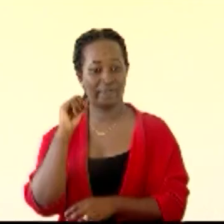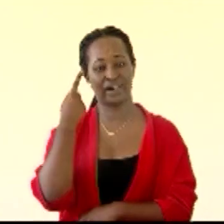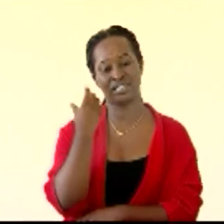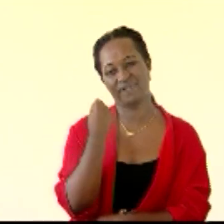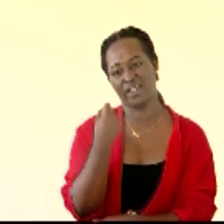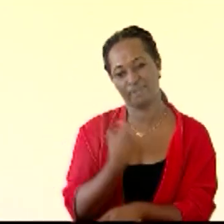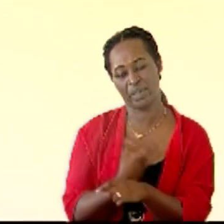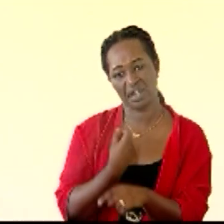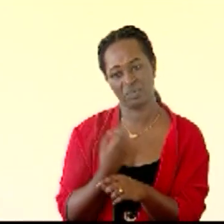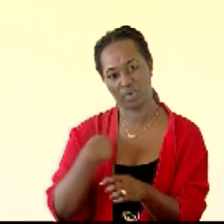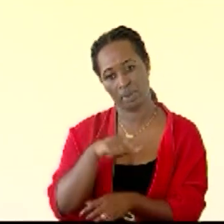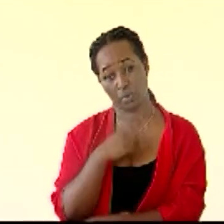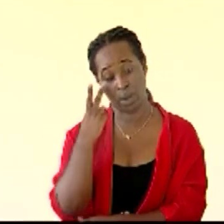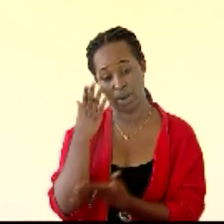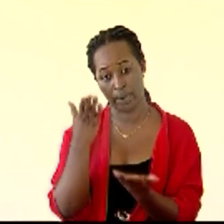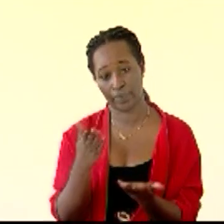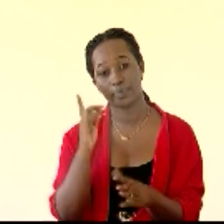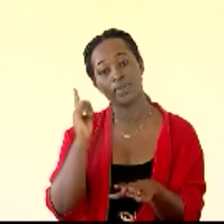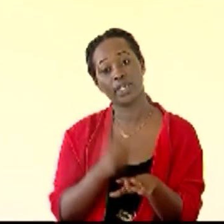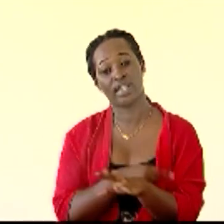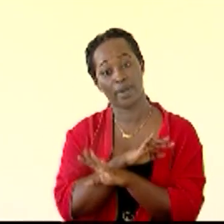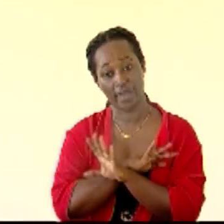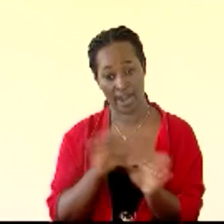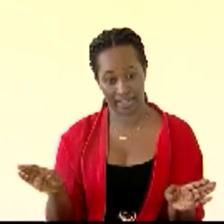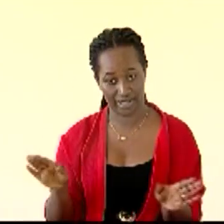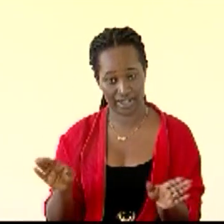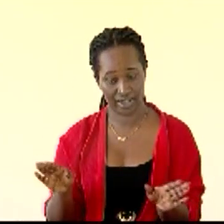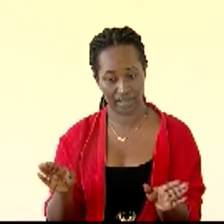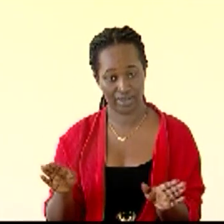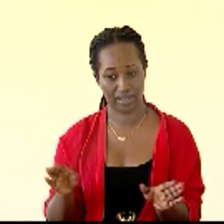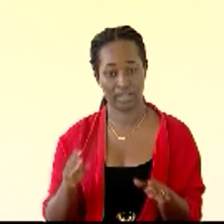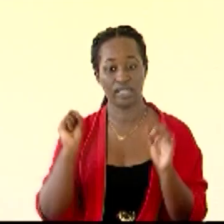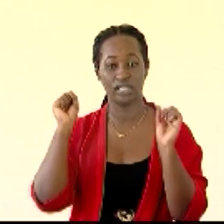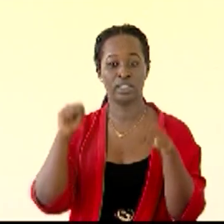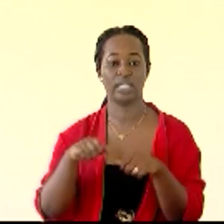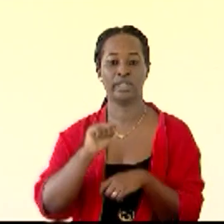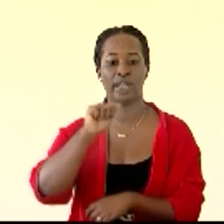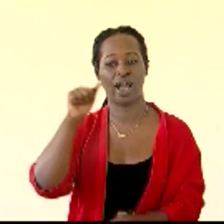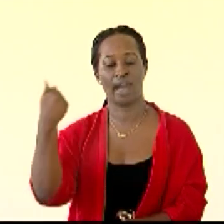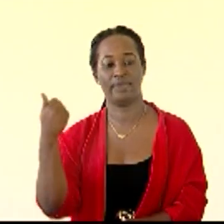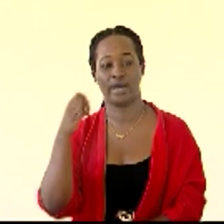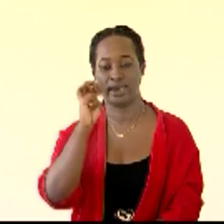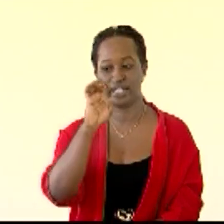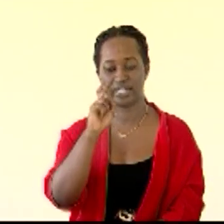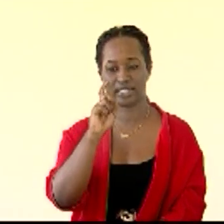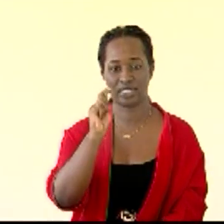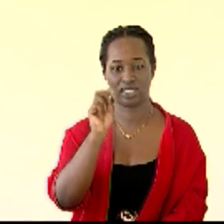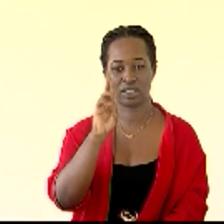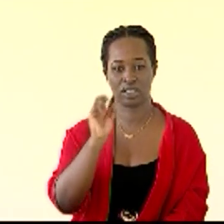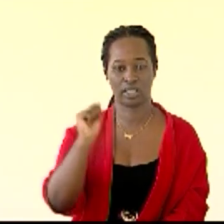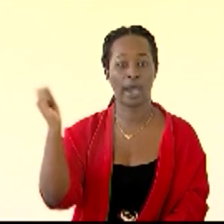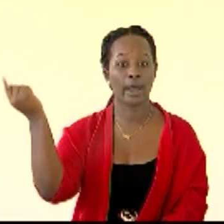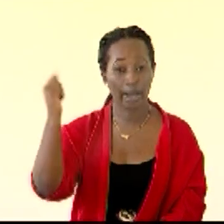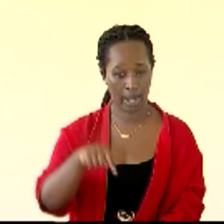leaf, once they are finished, where shall extra come from? That's what we need to think